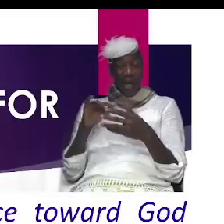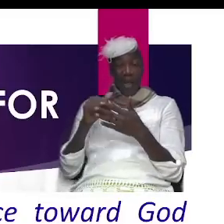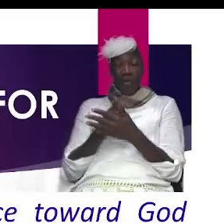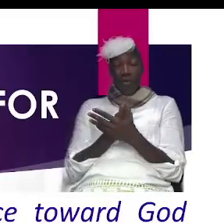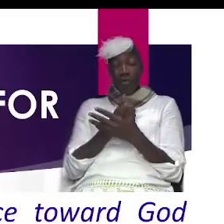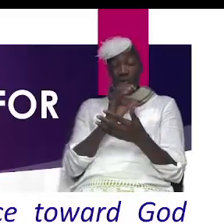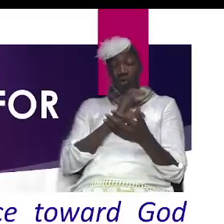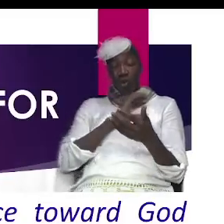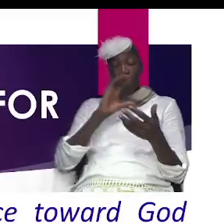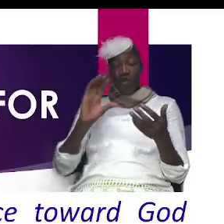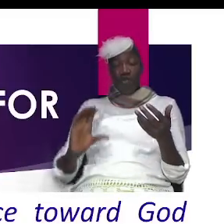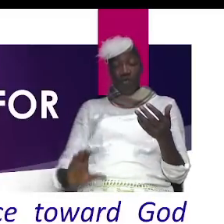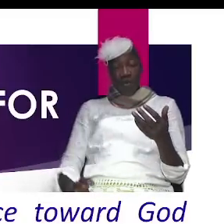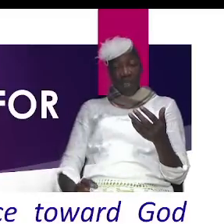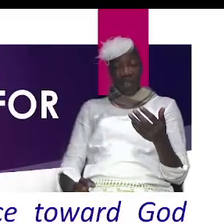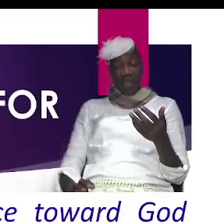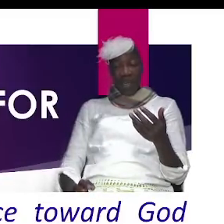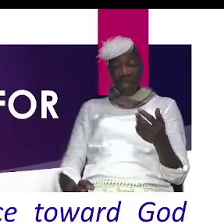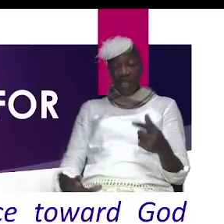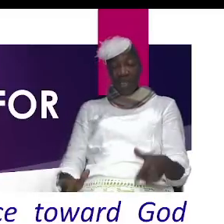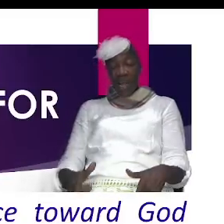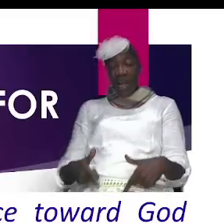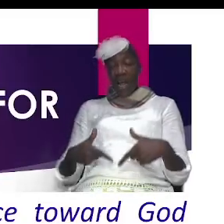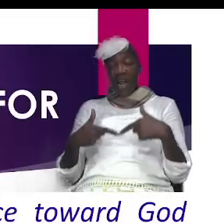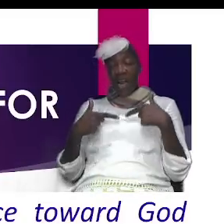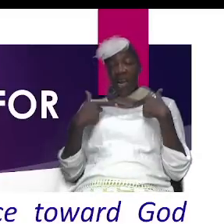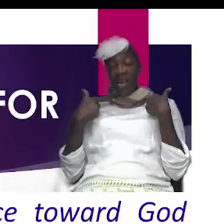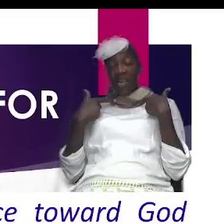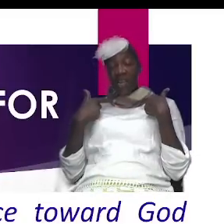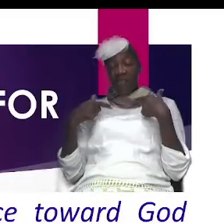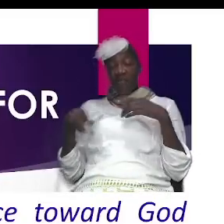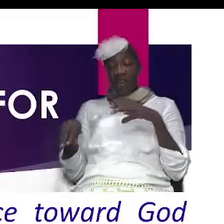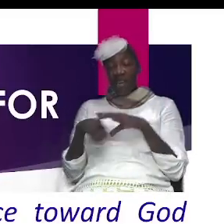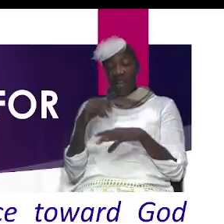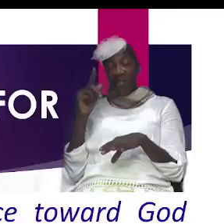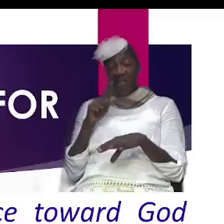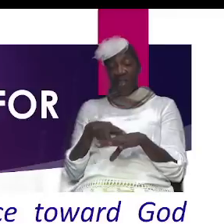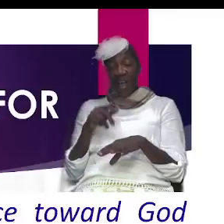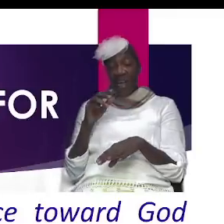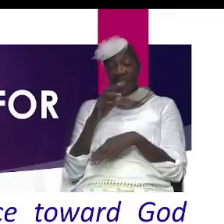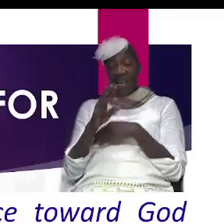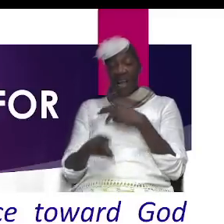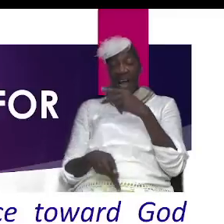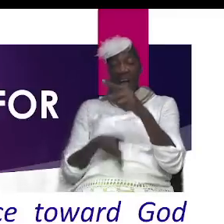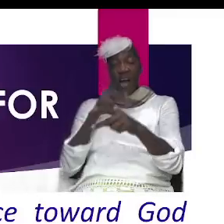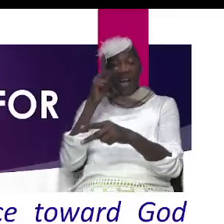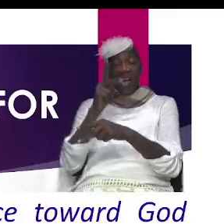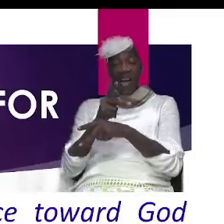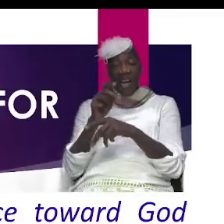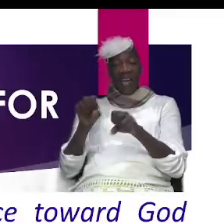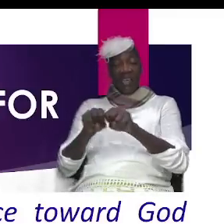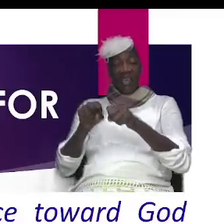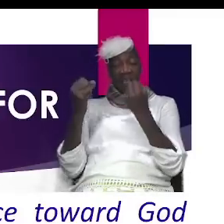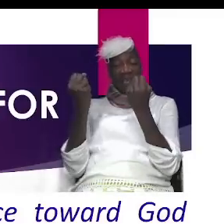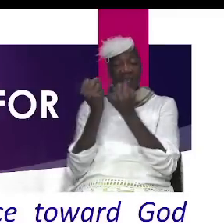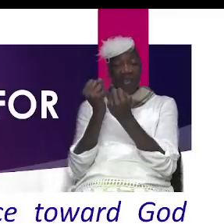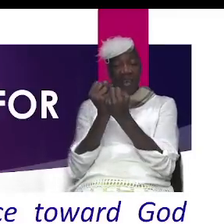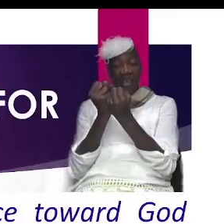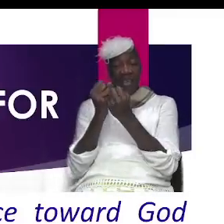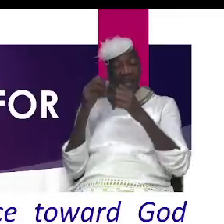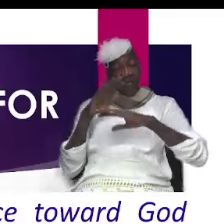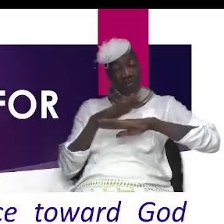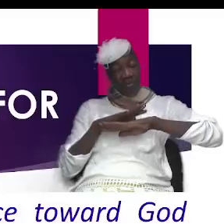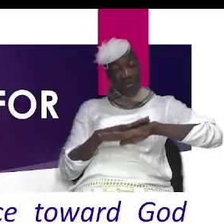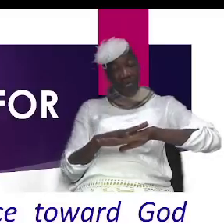became Christians now were living within that kind of society and under those societal